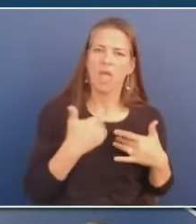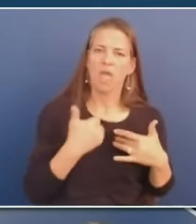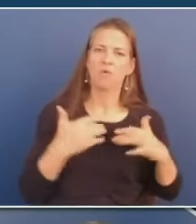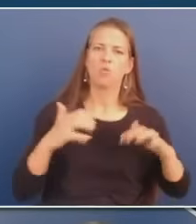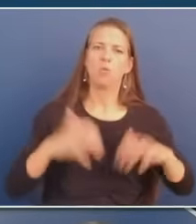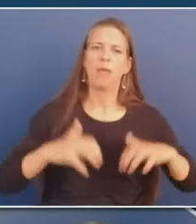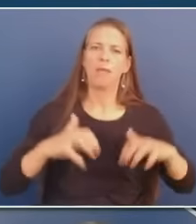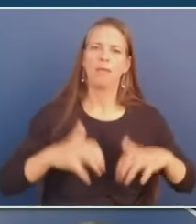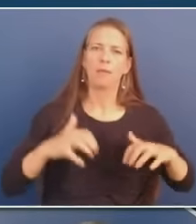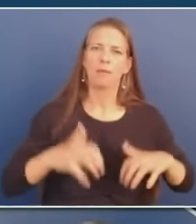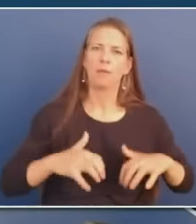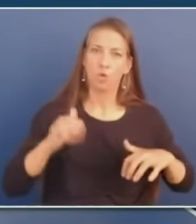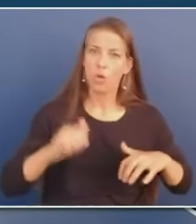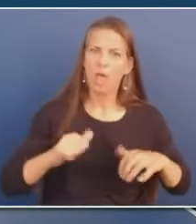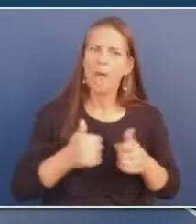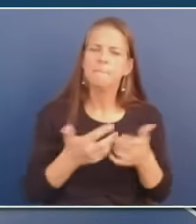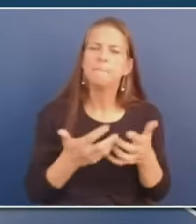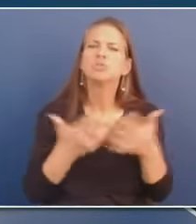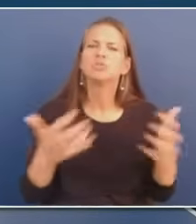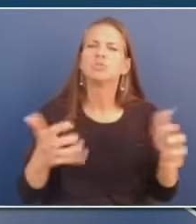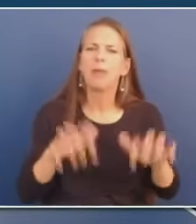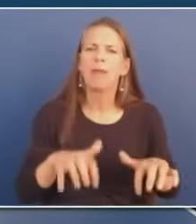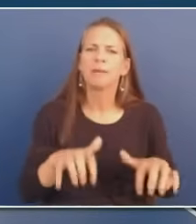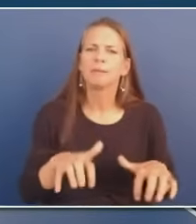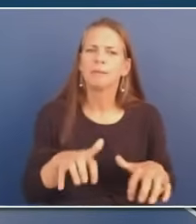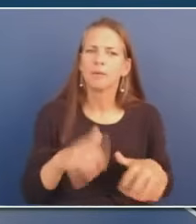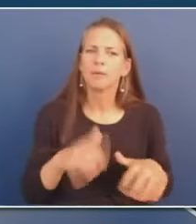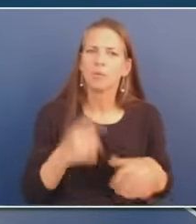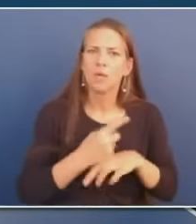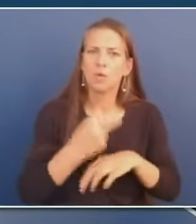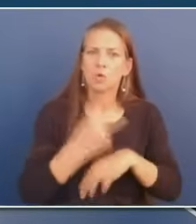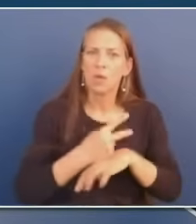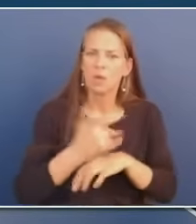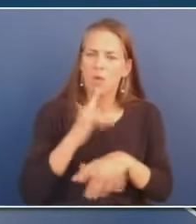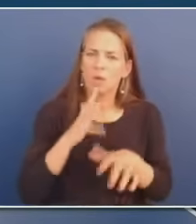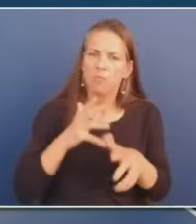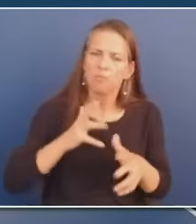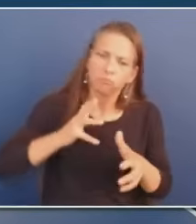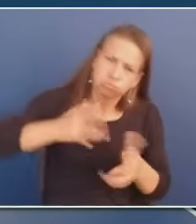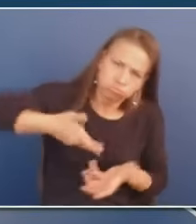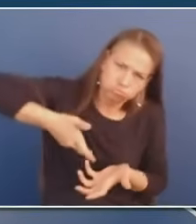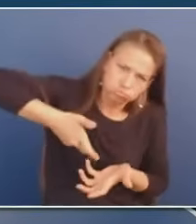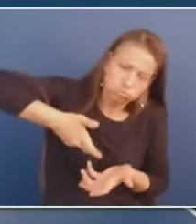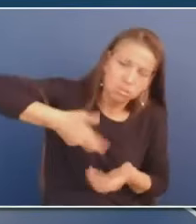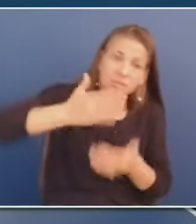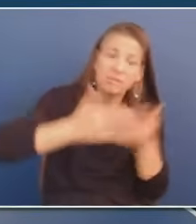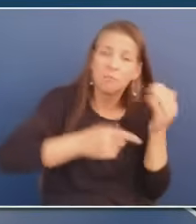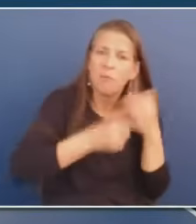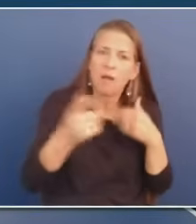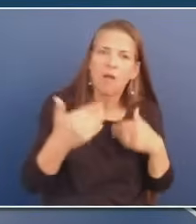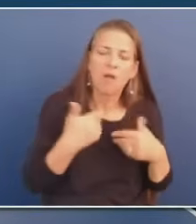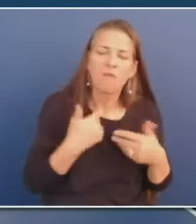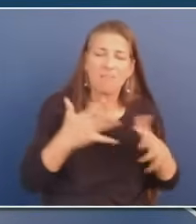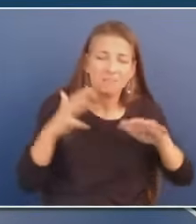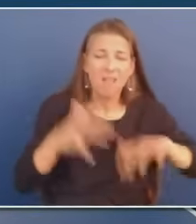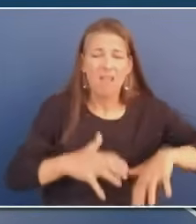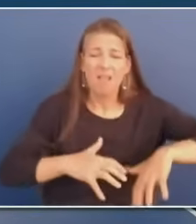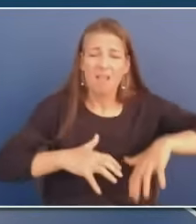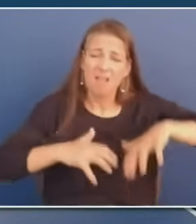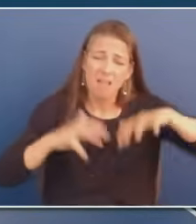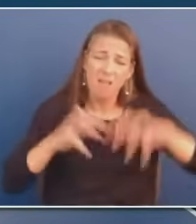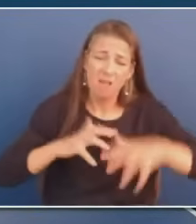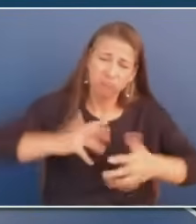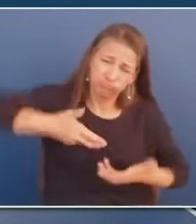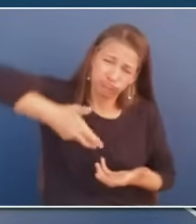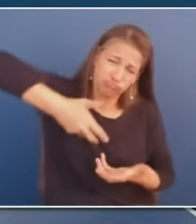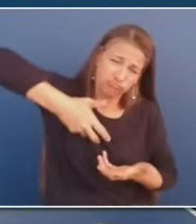a 2-day or a 2-day and change period of time. Some areas could have multiple rounds of heavy downpours and storms. We're talking